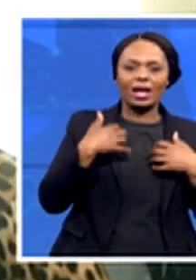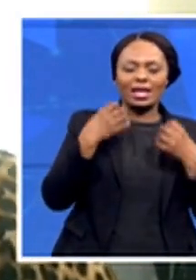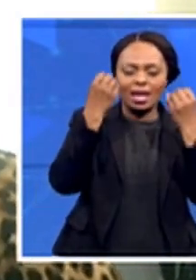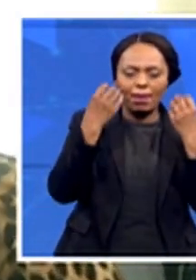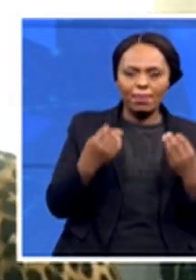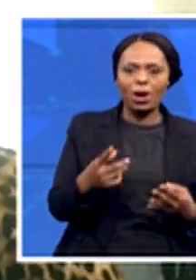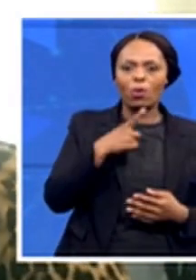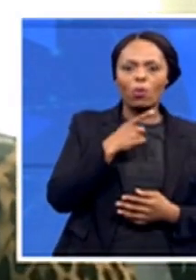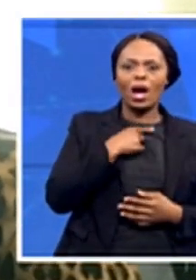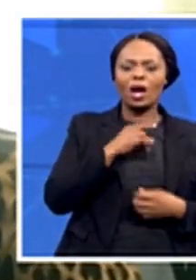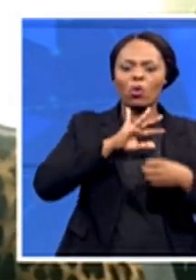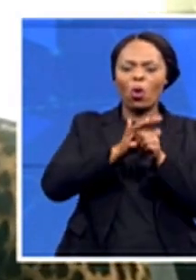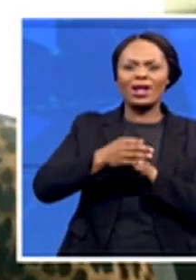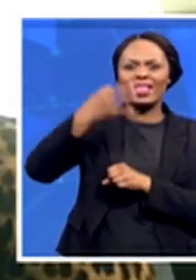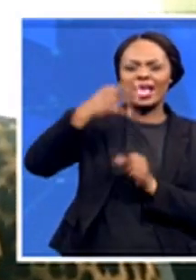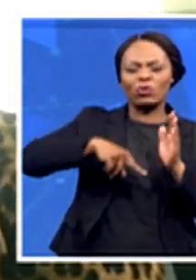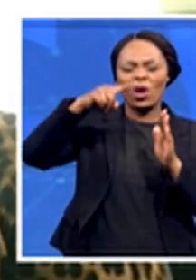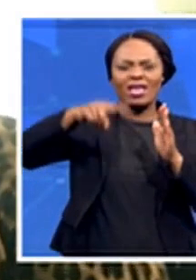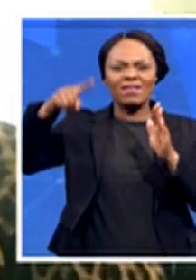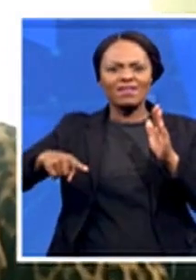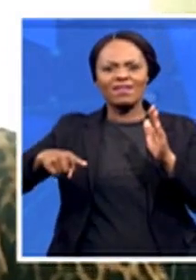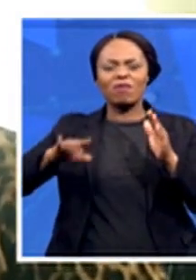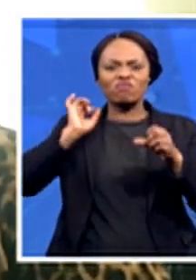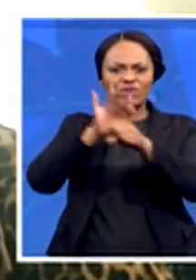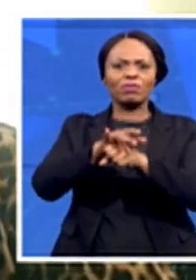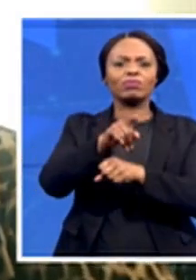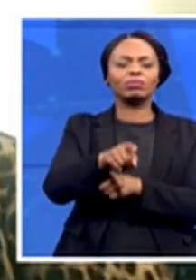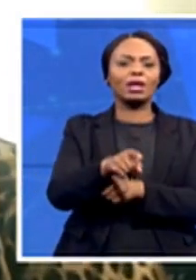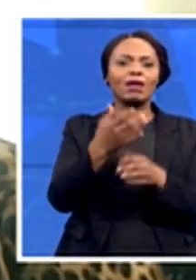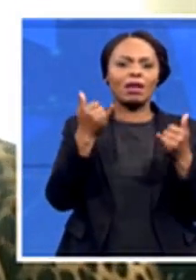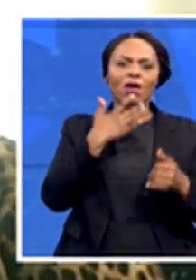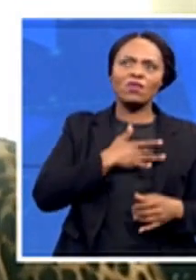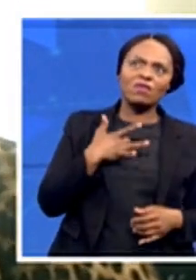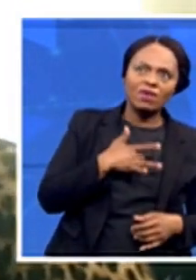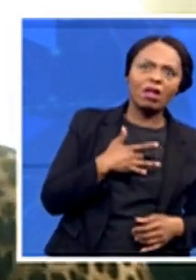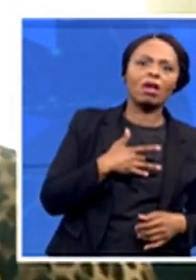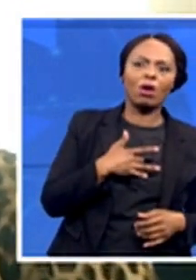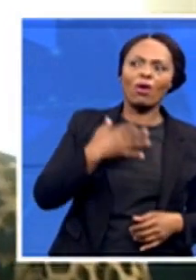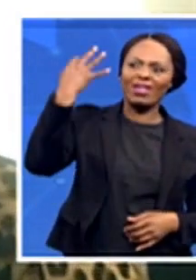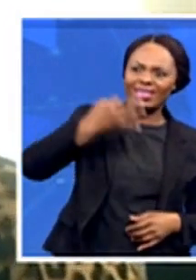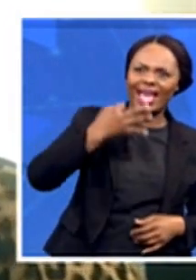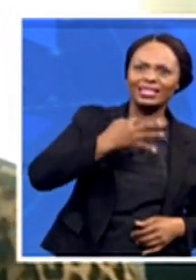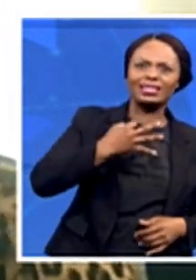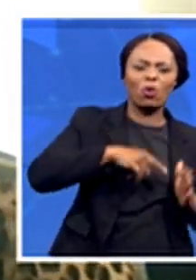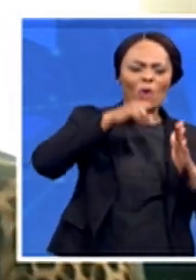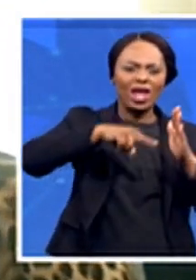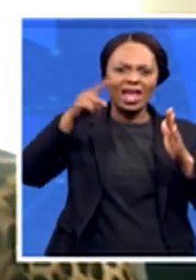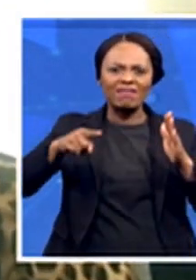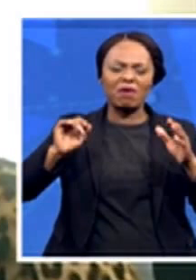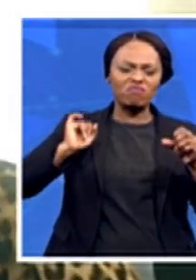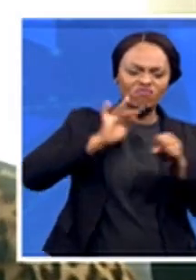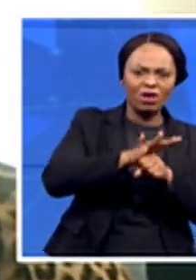we are starting to feel the third wave, and the numbers of infections are rising, now are ranging